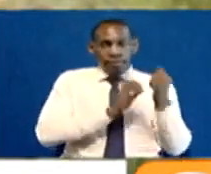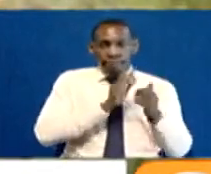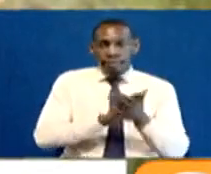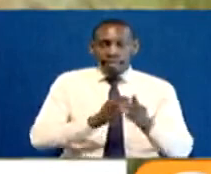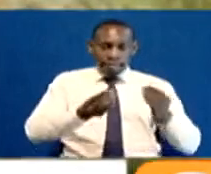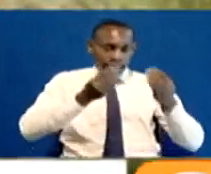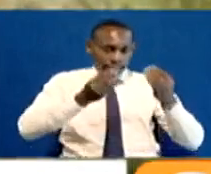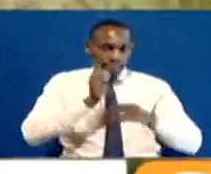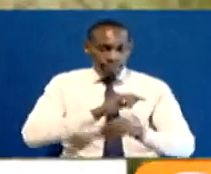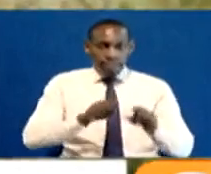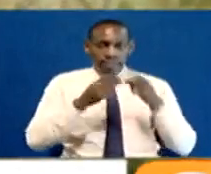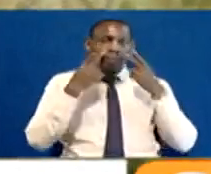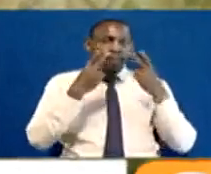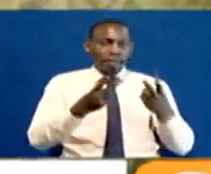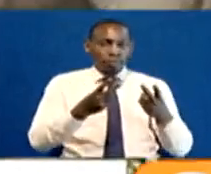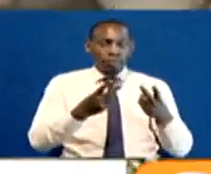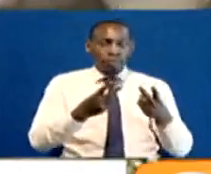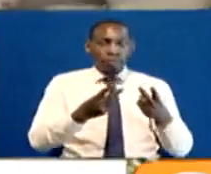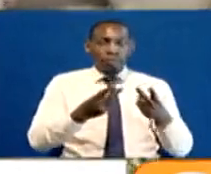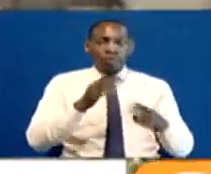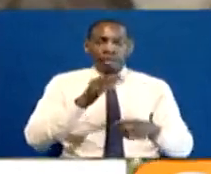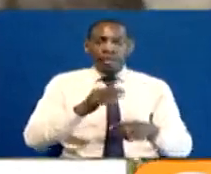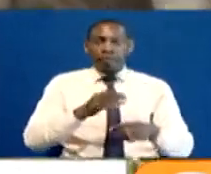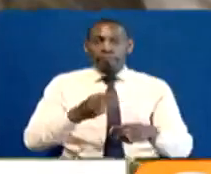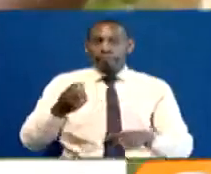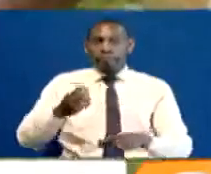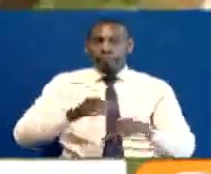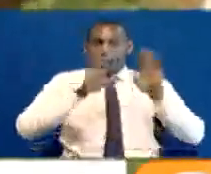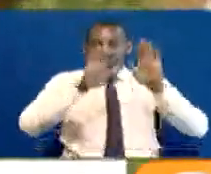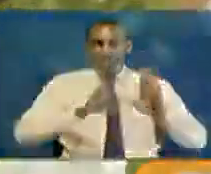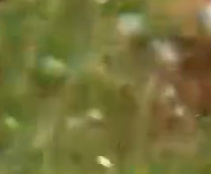akanifundisha, nikaona iko na umuhimu. Dennis Otieno, Smart Farm.